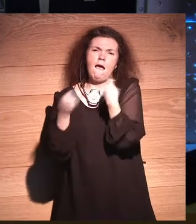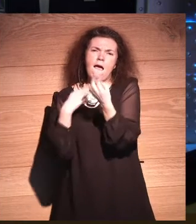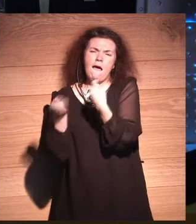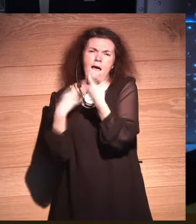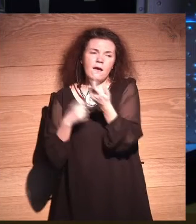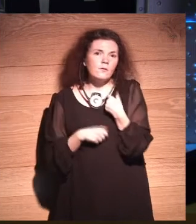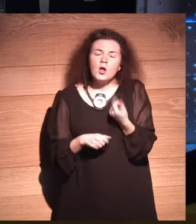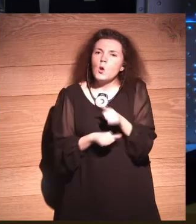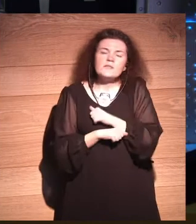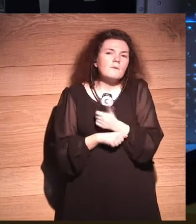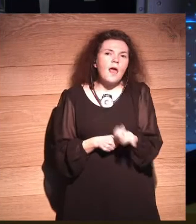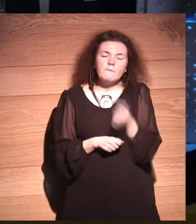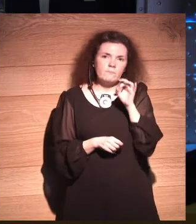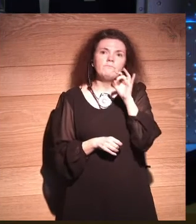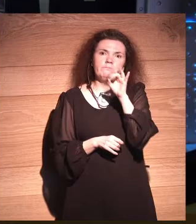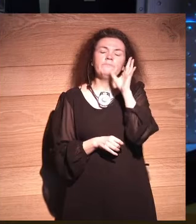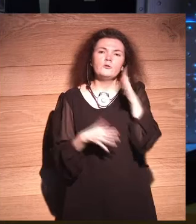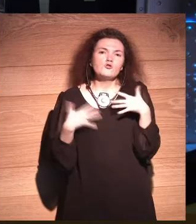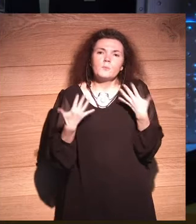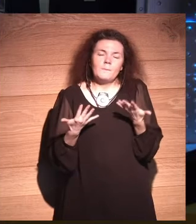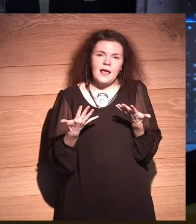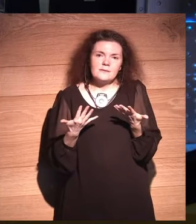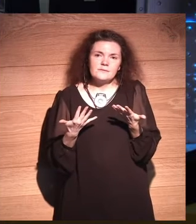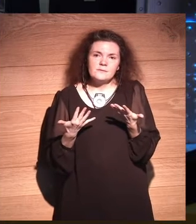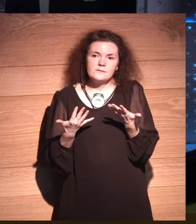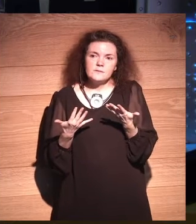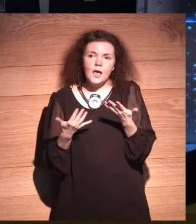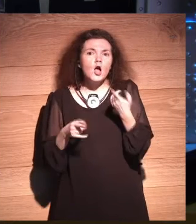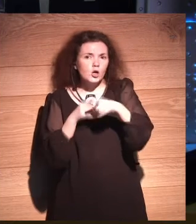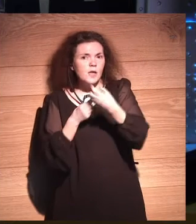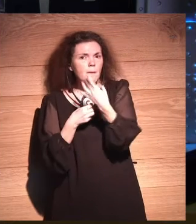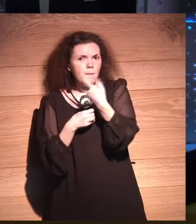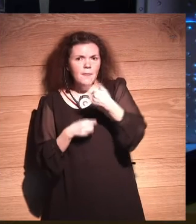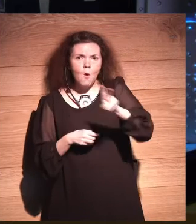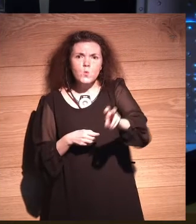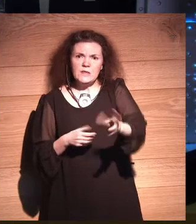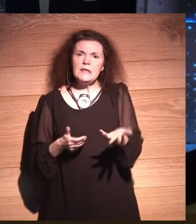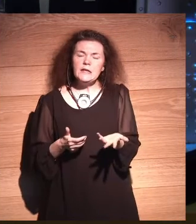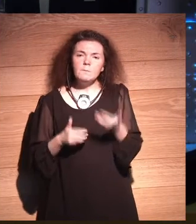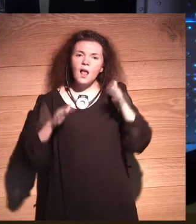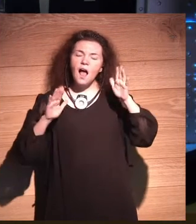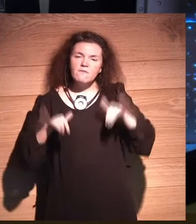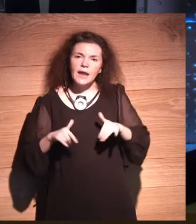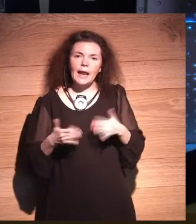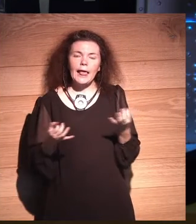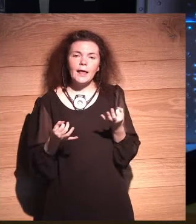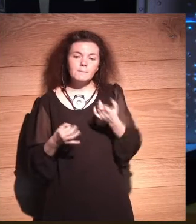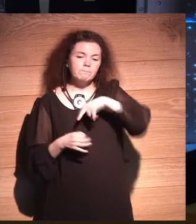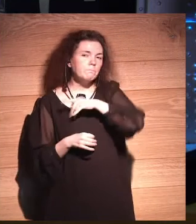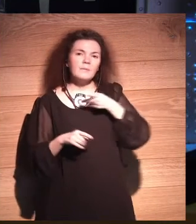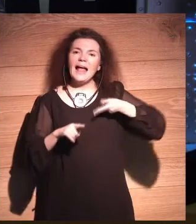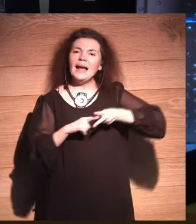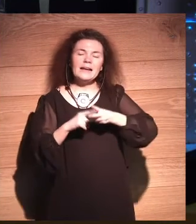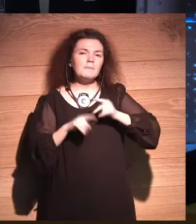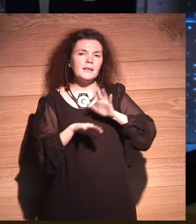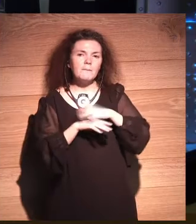them to contribute helpfully. And we weren't set up with the mechanisms to be able to take that kind of expertise on